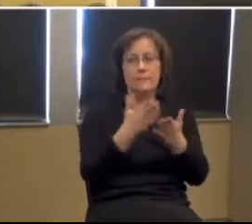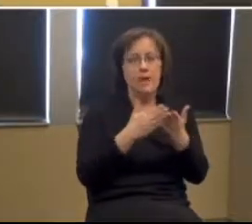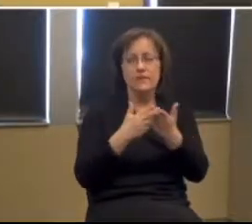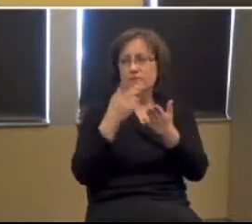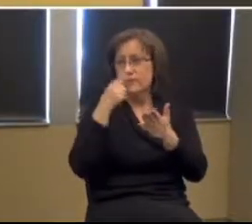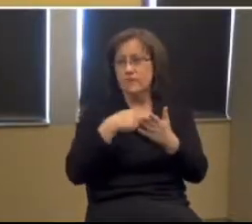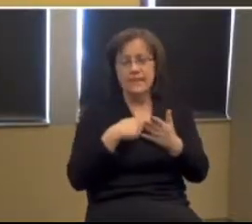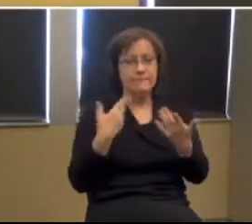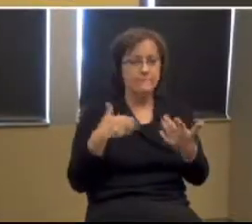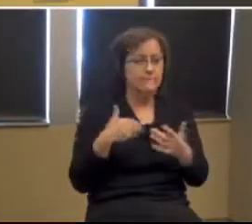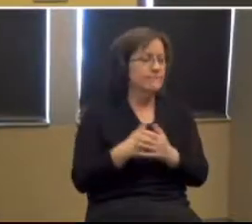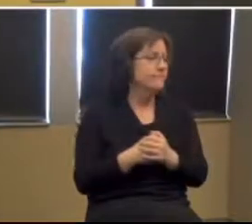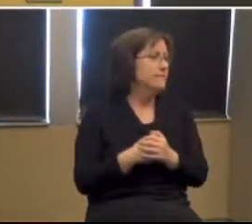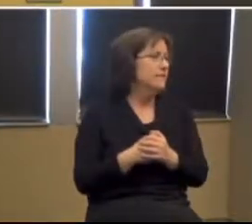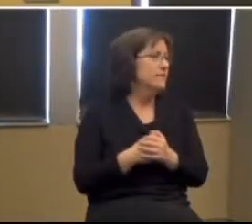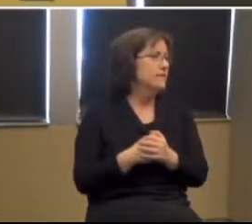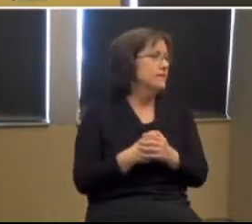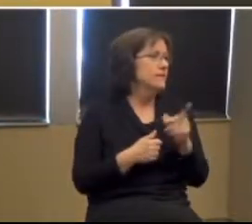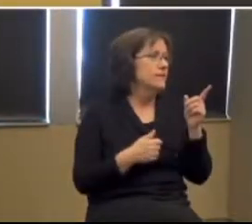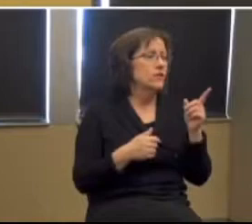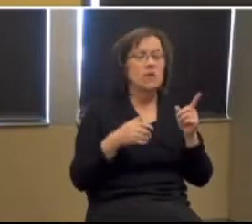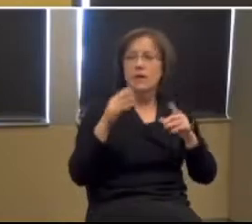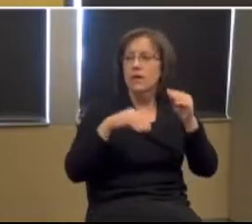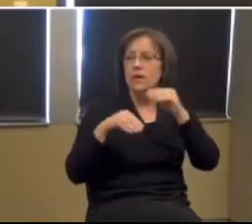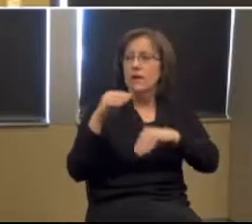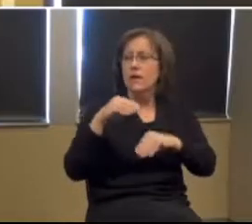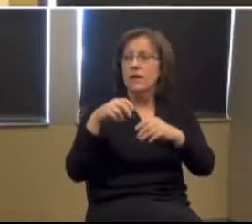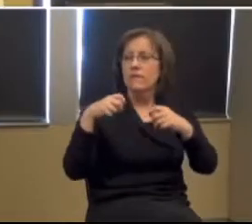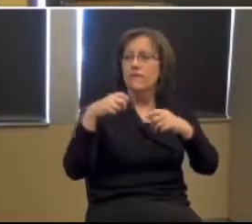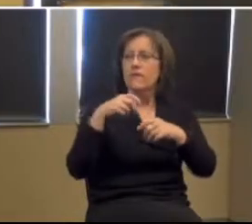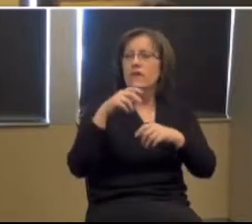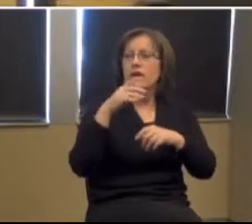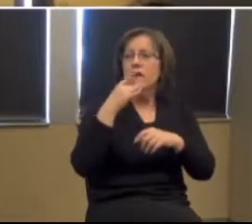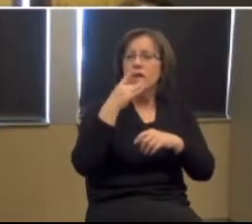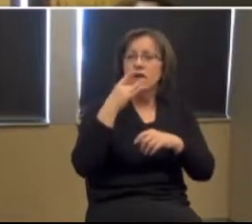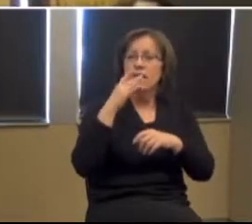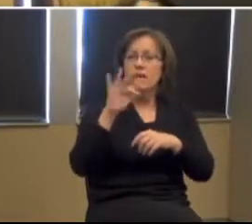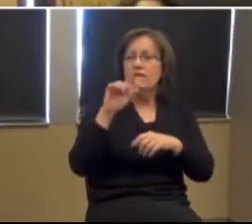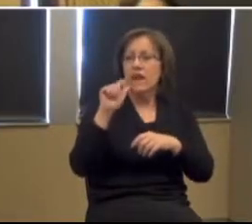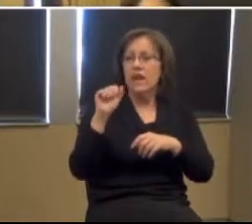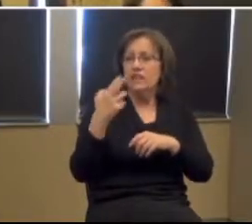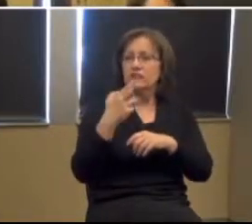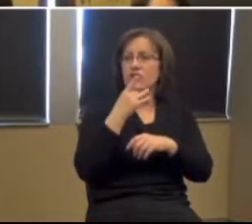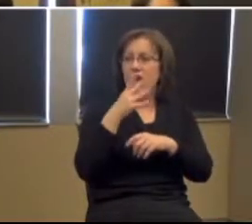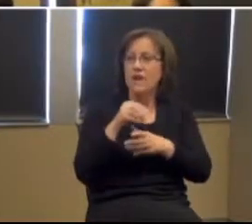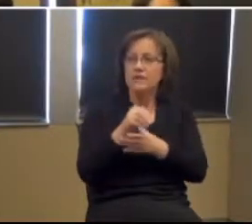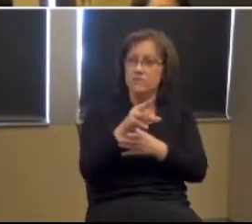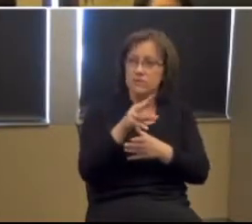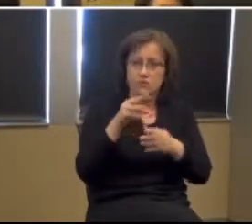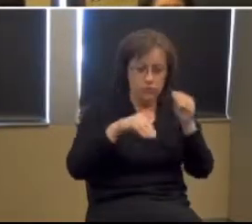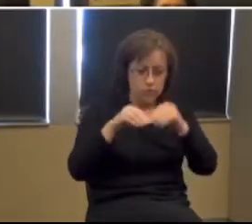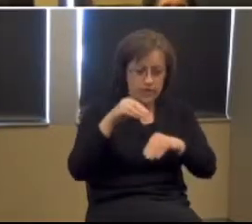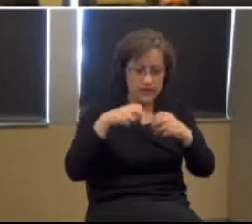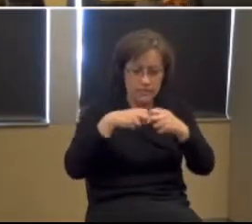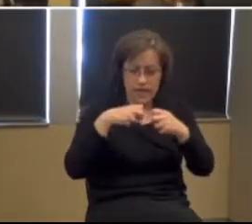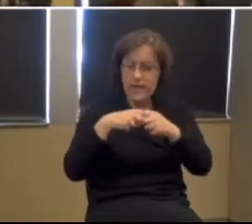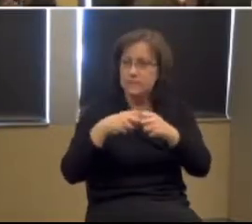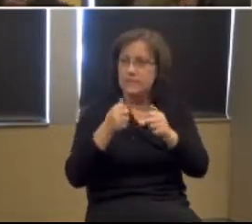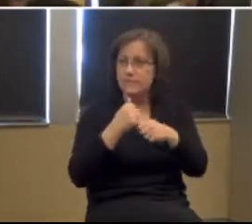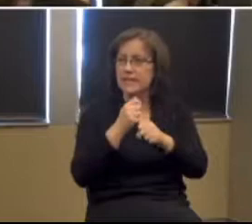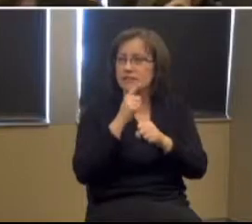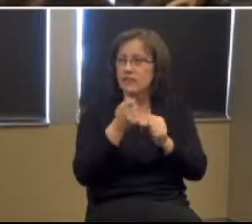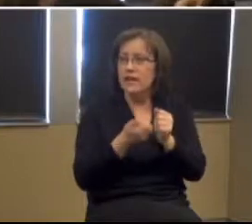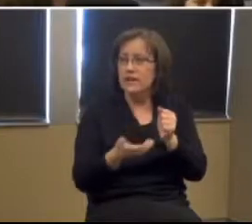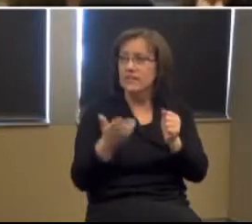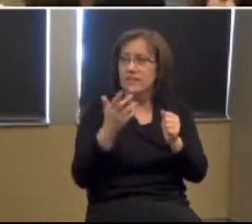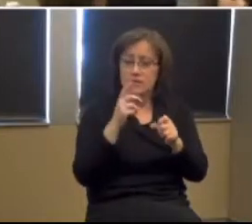Assembly, and does it work, does it not work? Which is a really functional skill for home too, to make sure all the flashlights are working. You have a lot